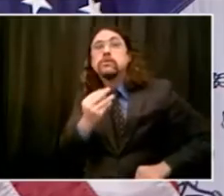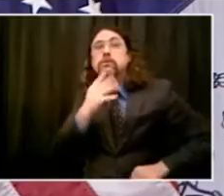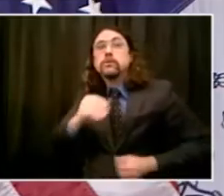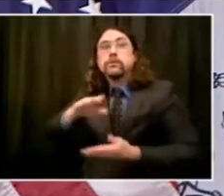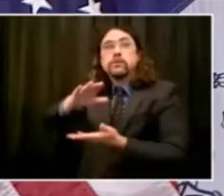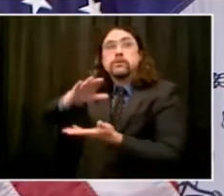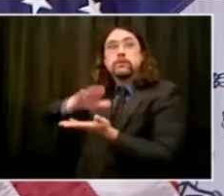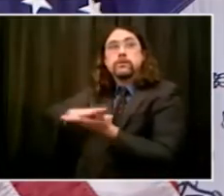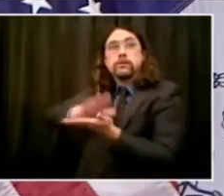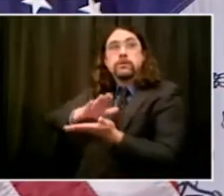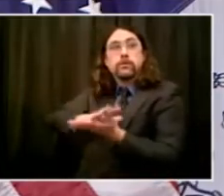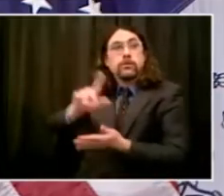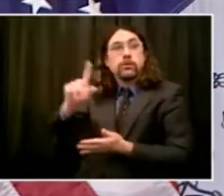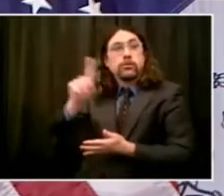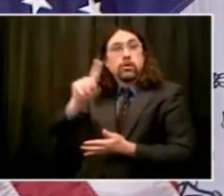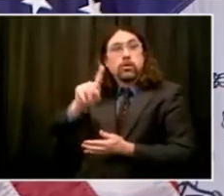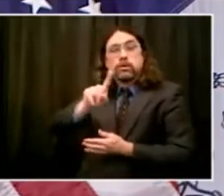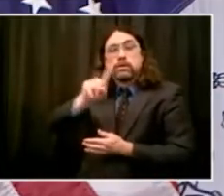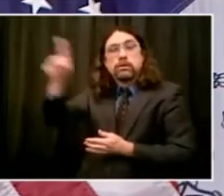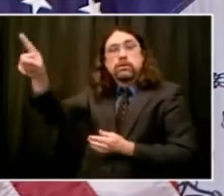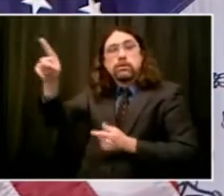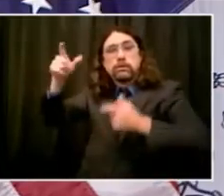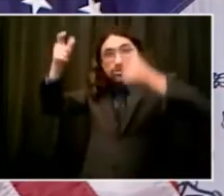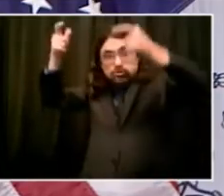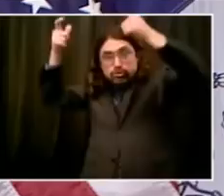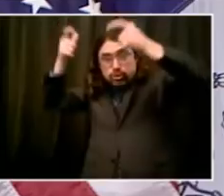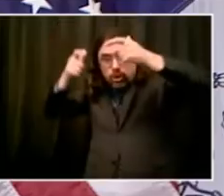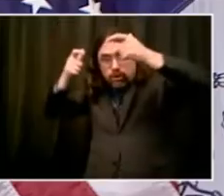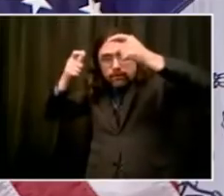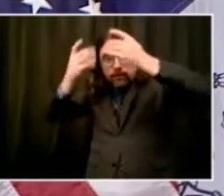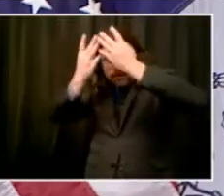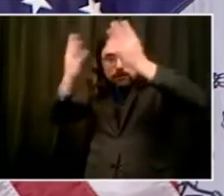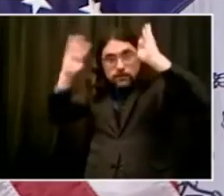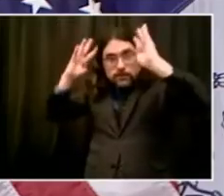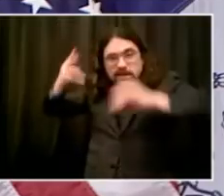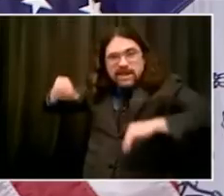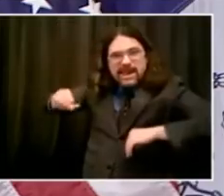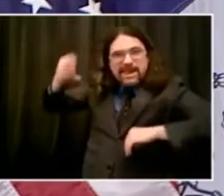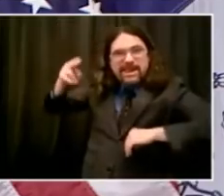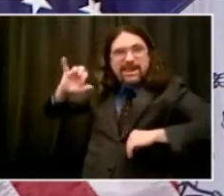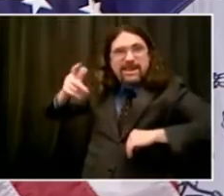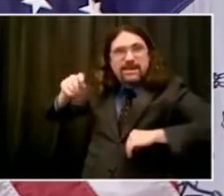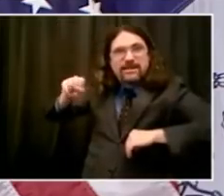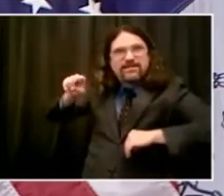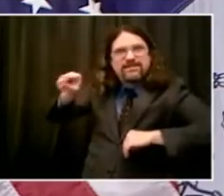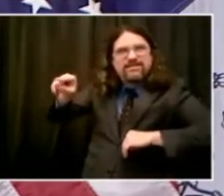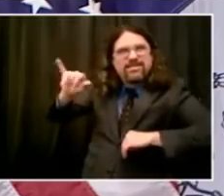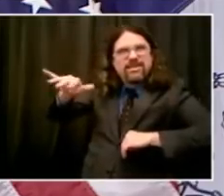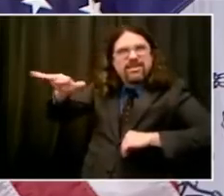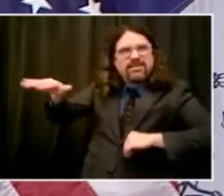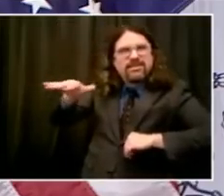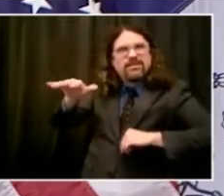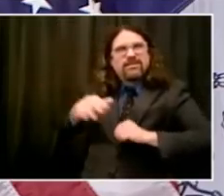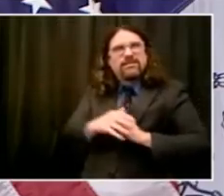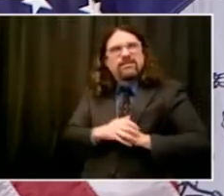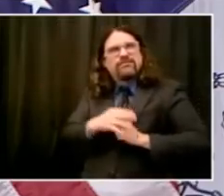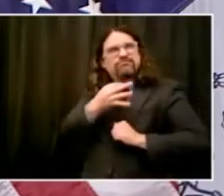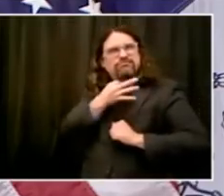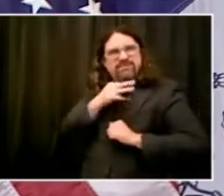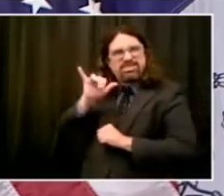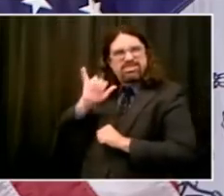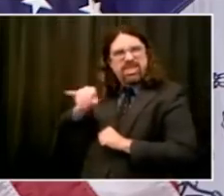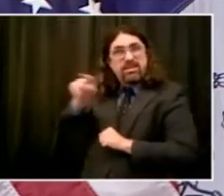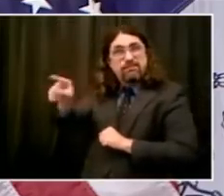unless there is effective enforcement or consequences? And my second question is,